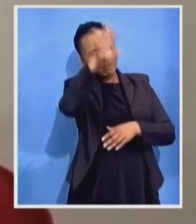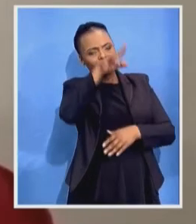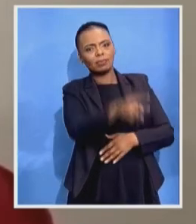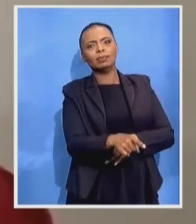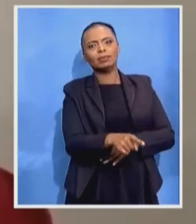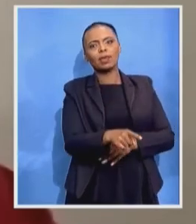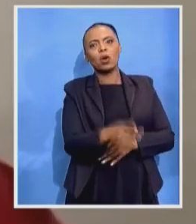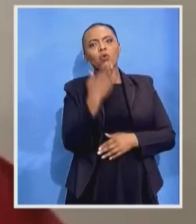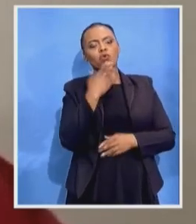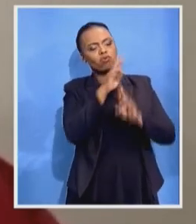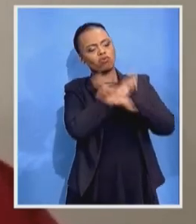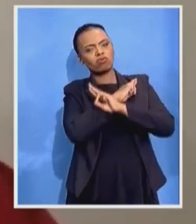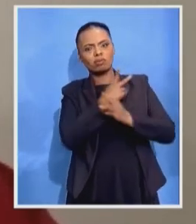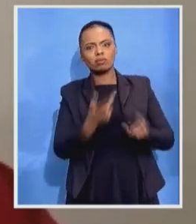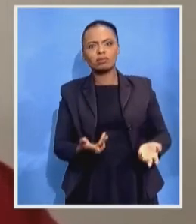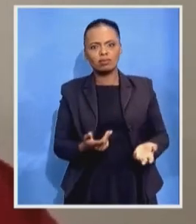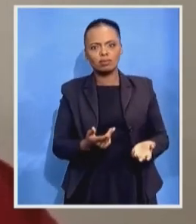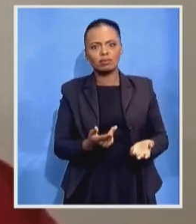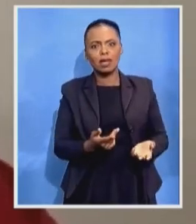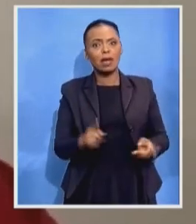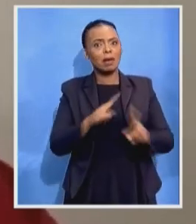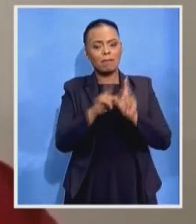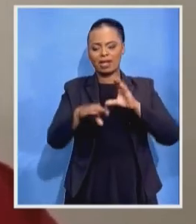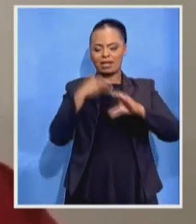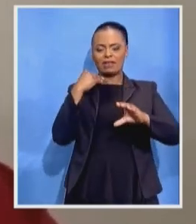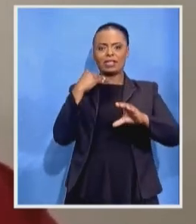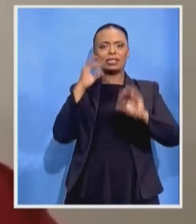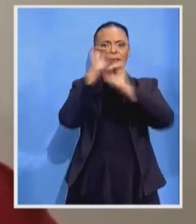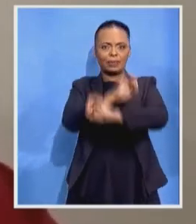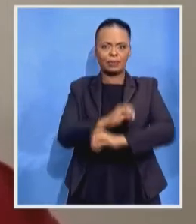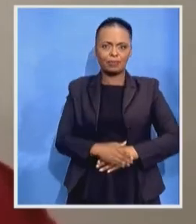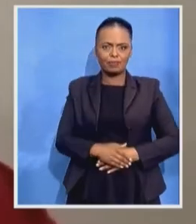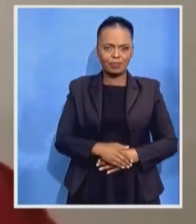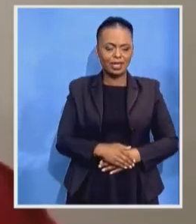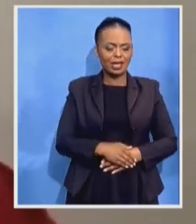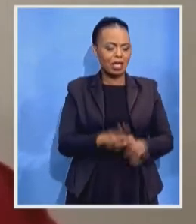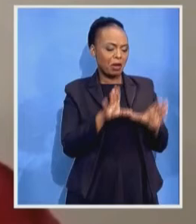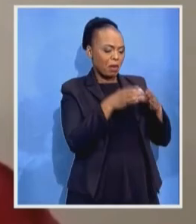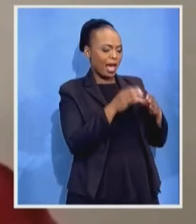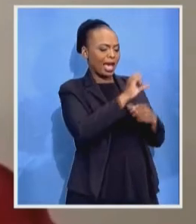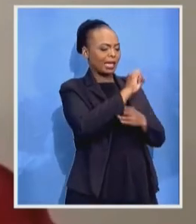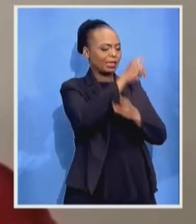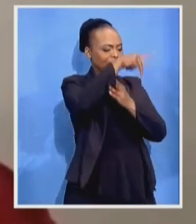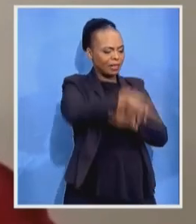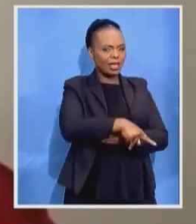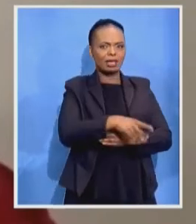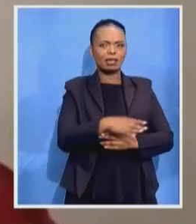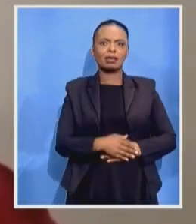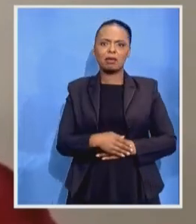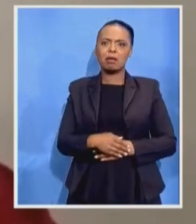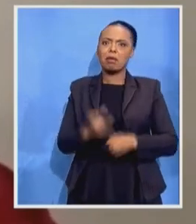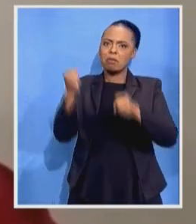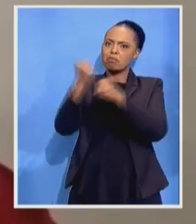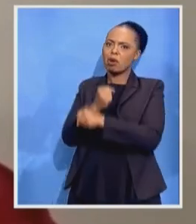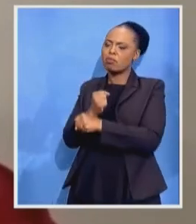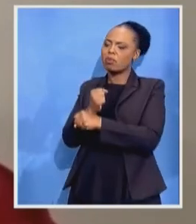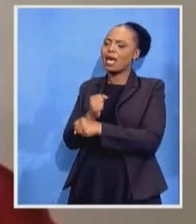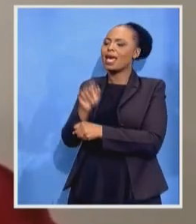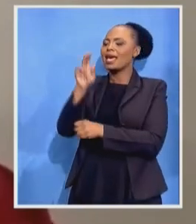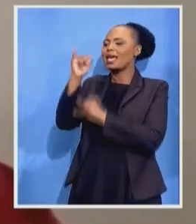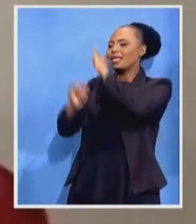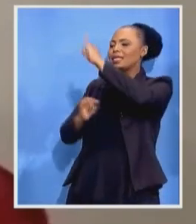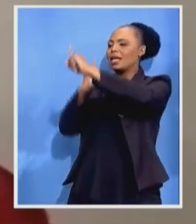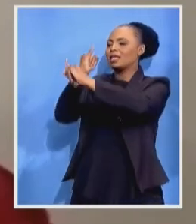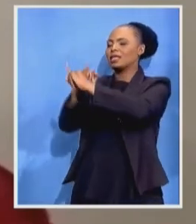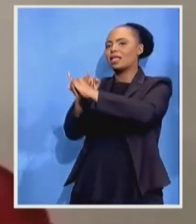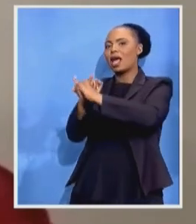The SACP is concerned that, unlike the international norm, South Africa invests only about 2%